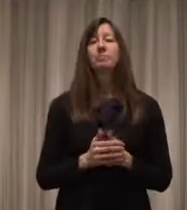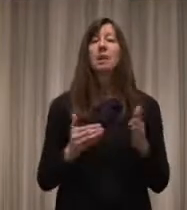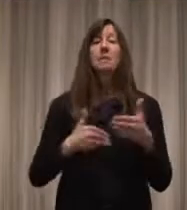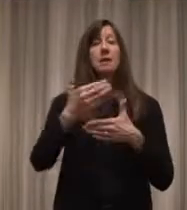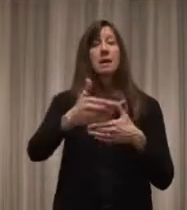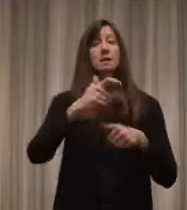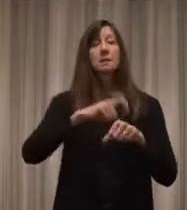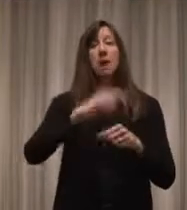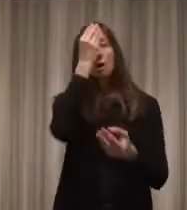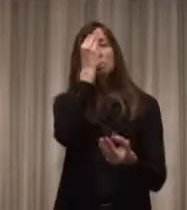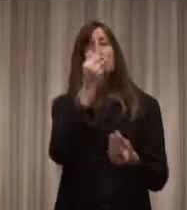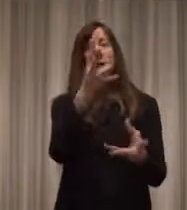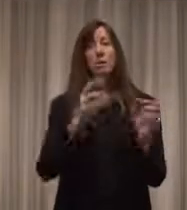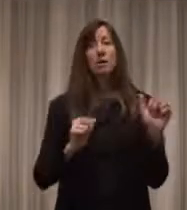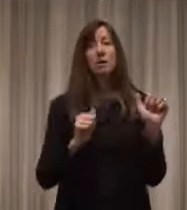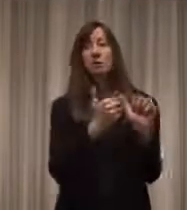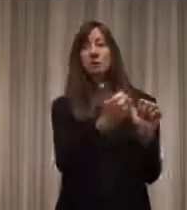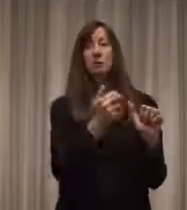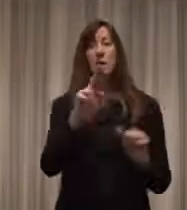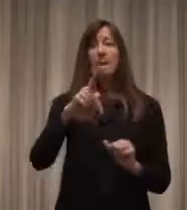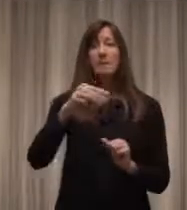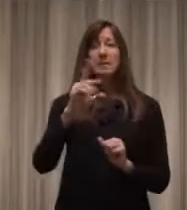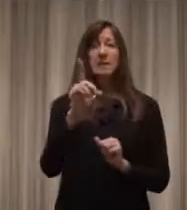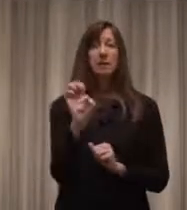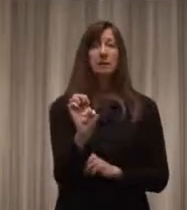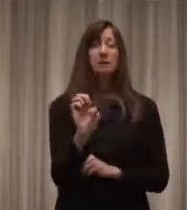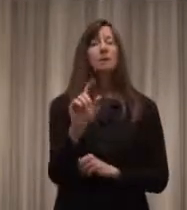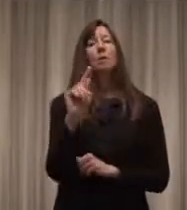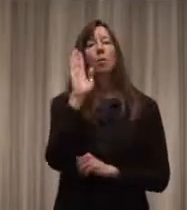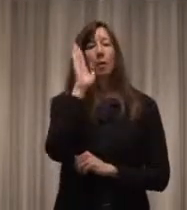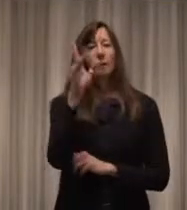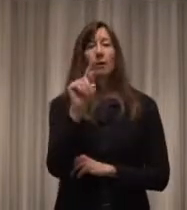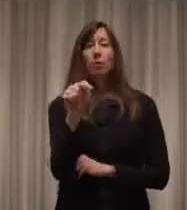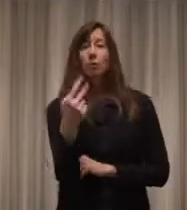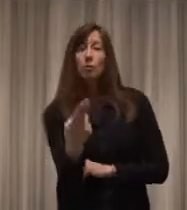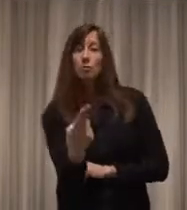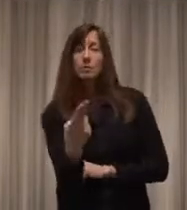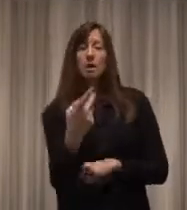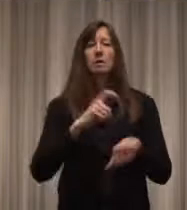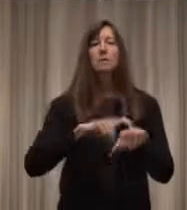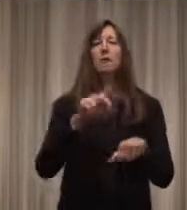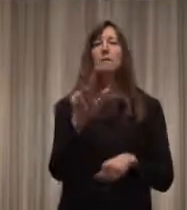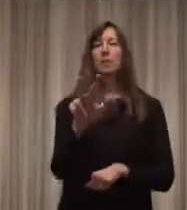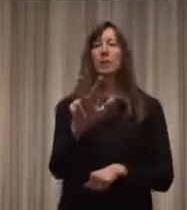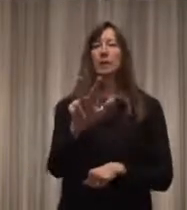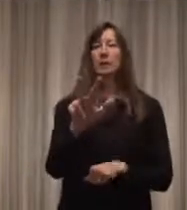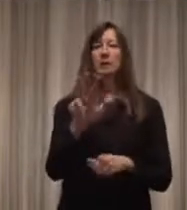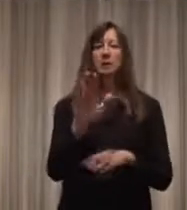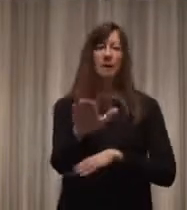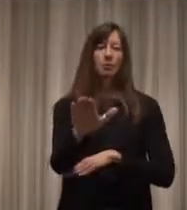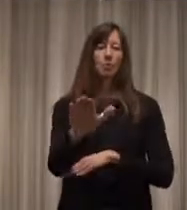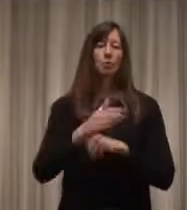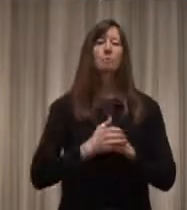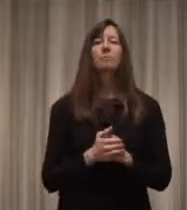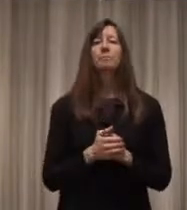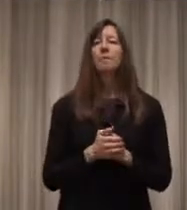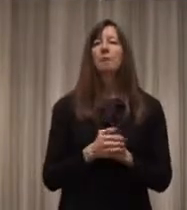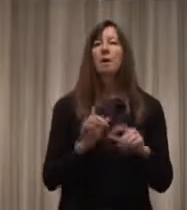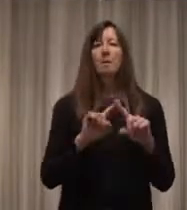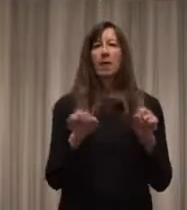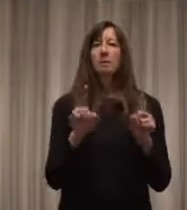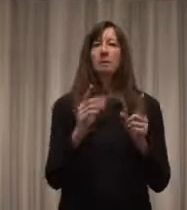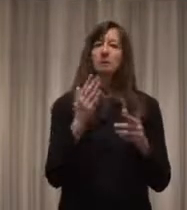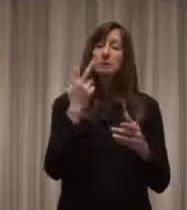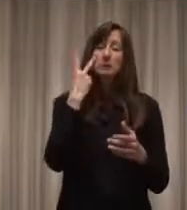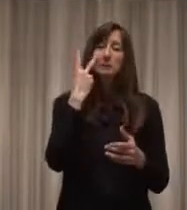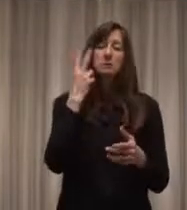p.m. Hopefully we'll continue to see the progress as we've talked about today. If you need anything in the meantime, you can call our